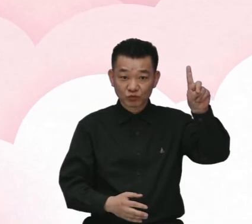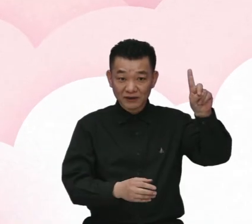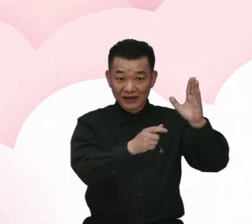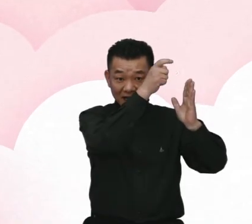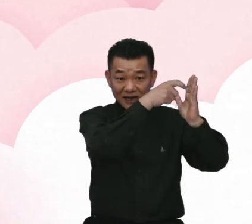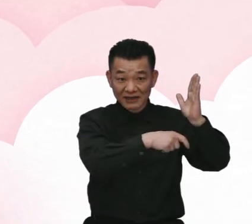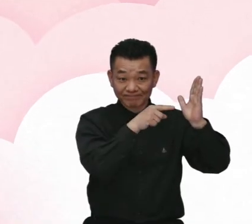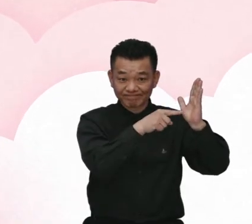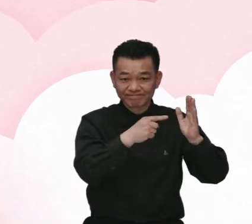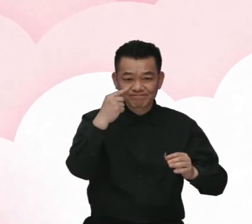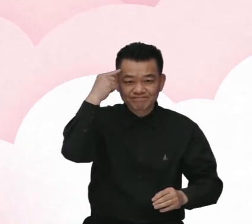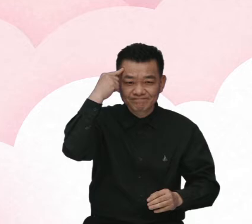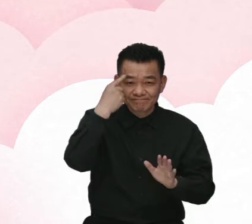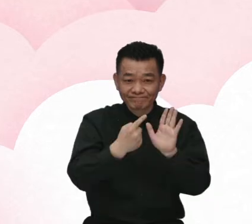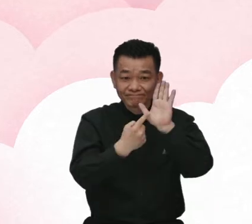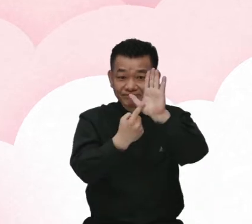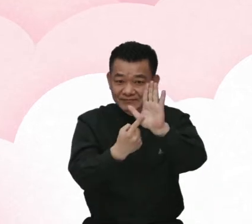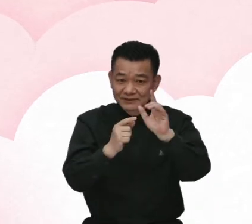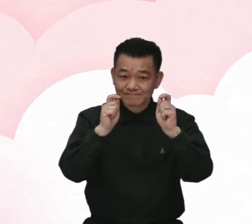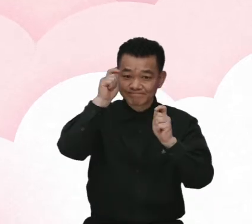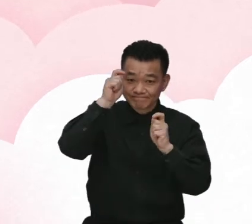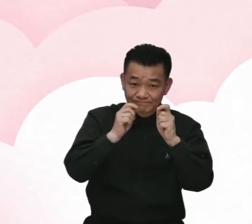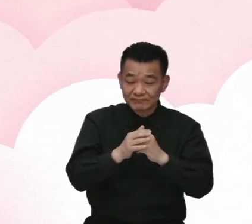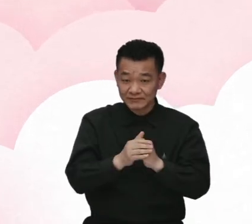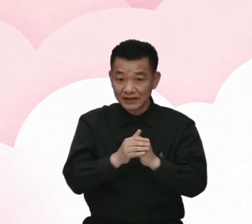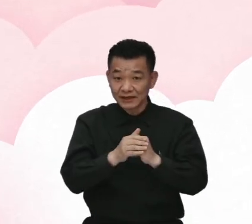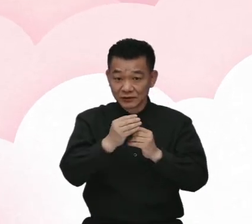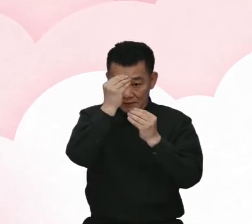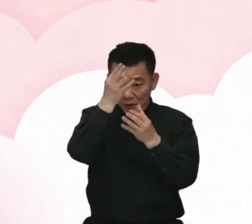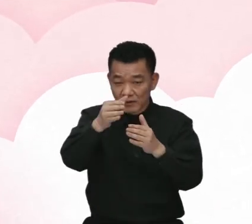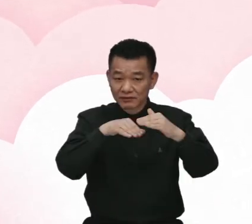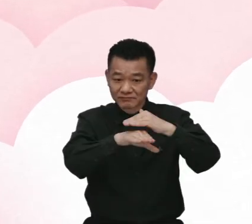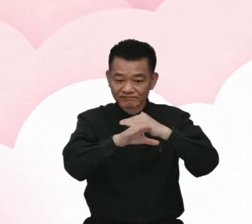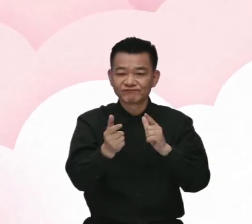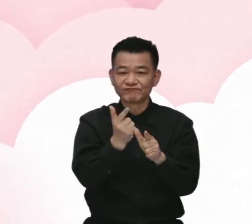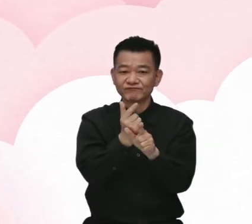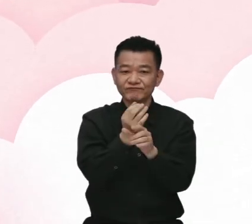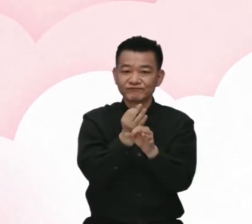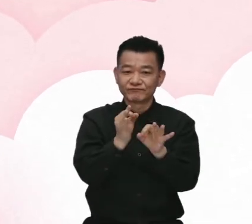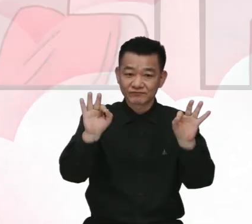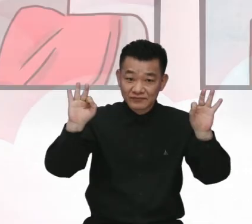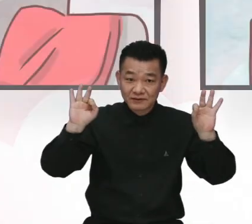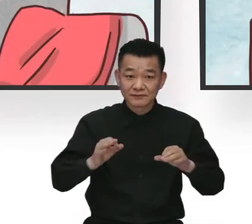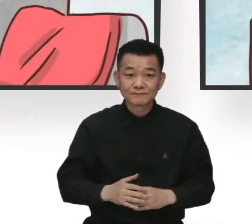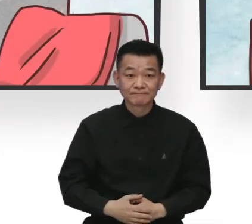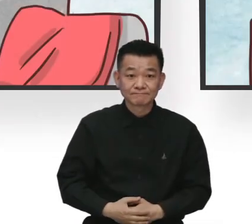Article 21. Freedom of expression and opinion and access to information.